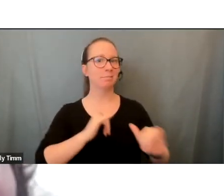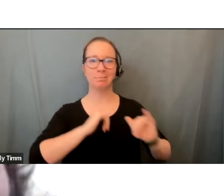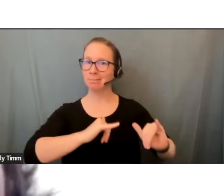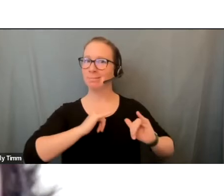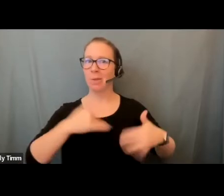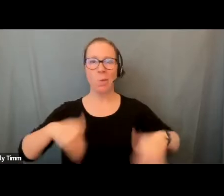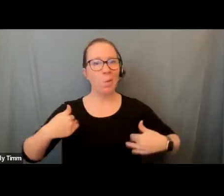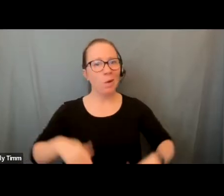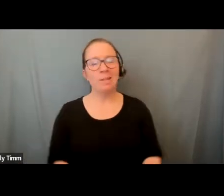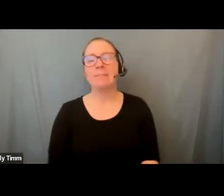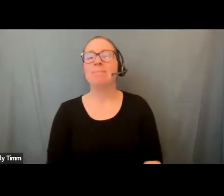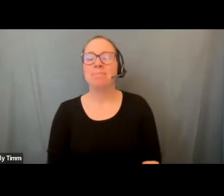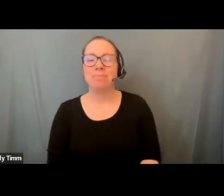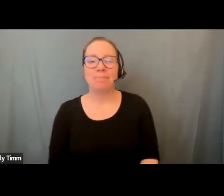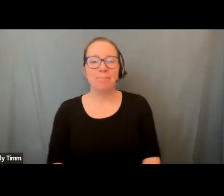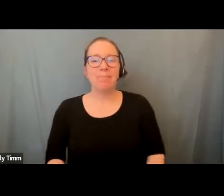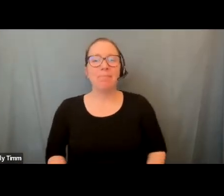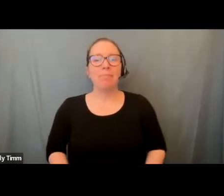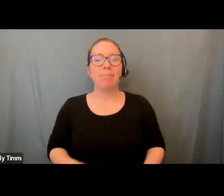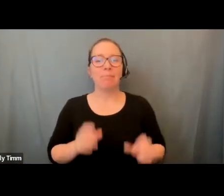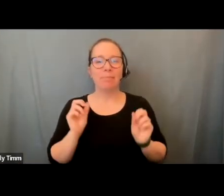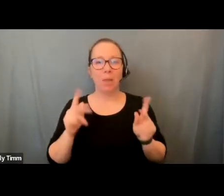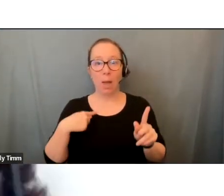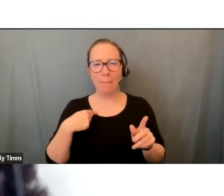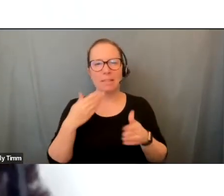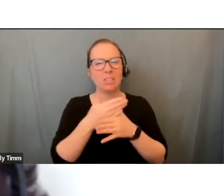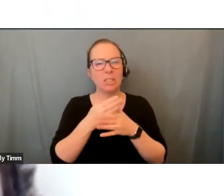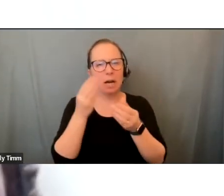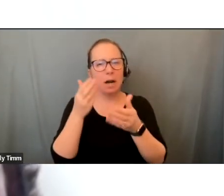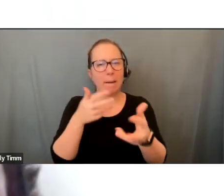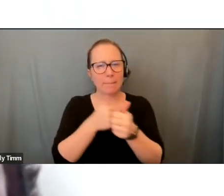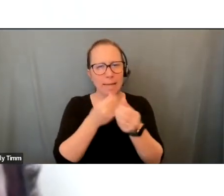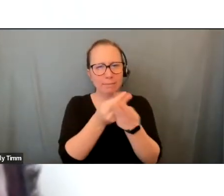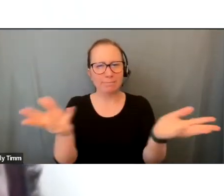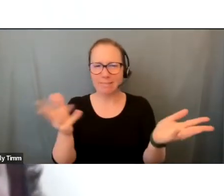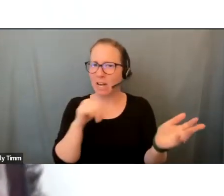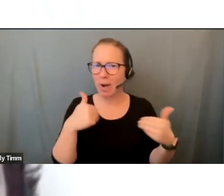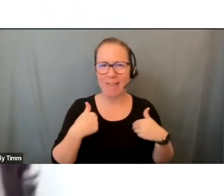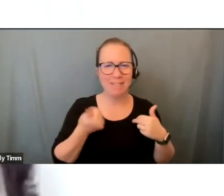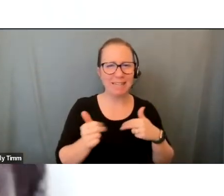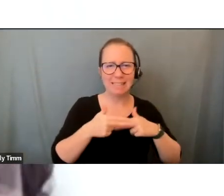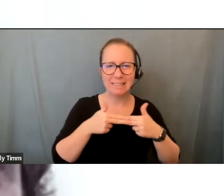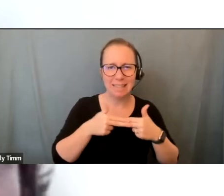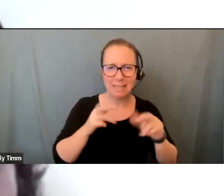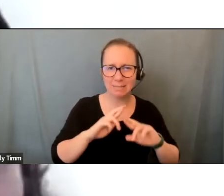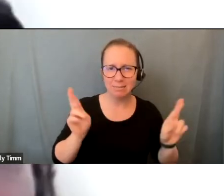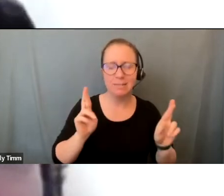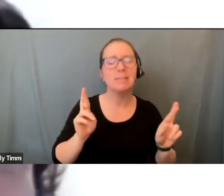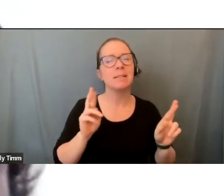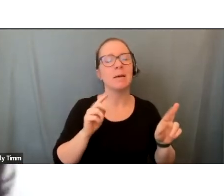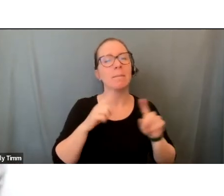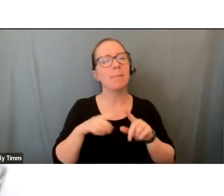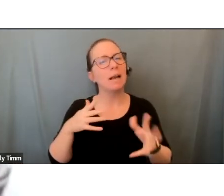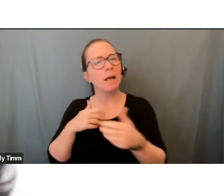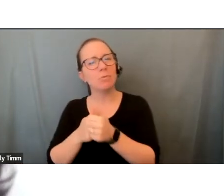days. So I'm going to give an update, and I do not have any slides prepared for this, but just an update on where we're at